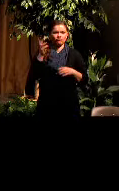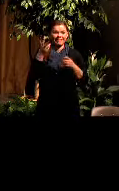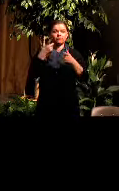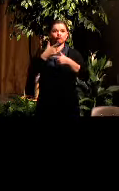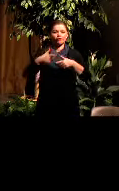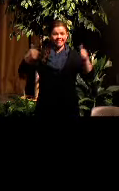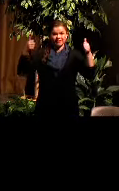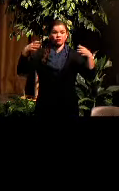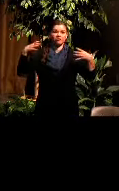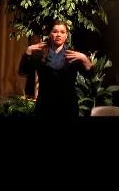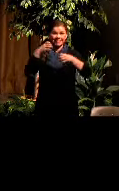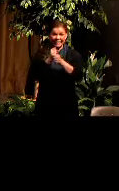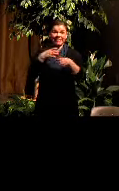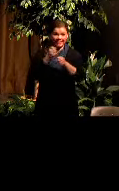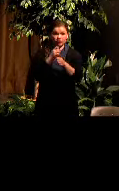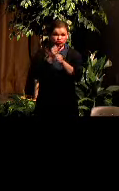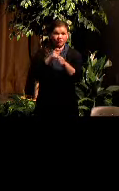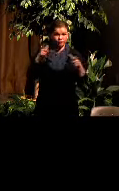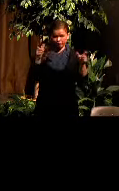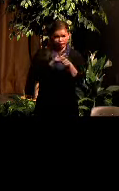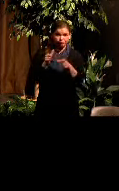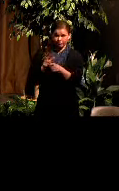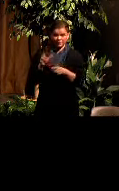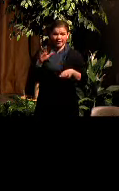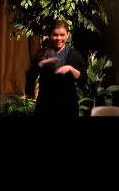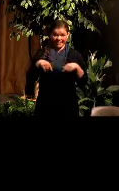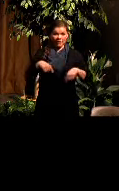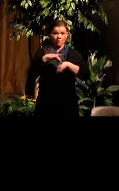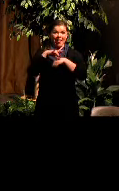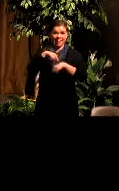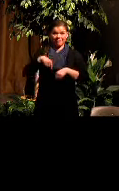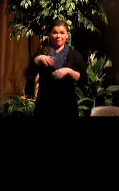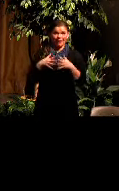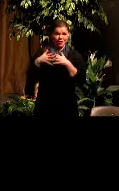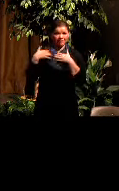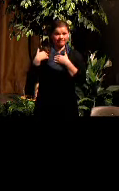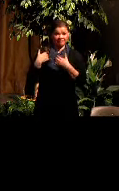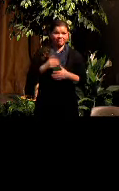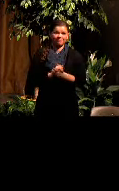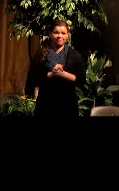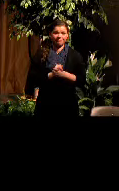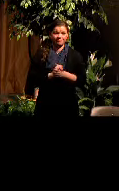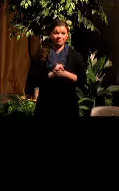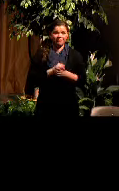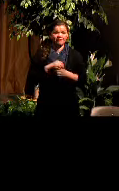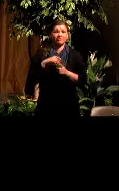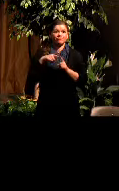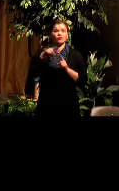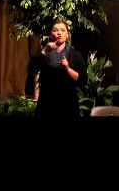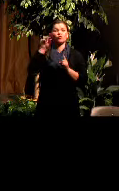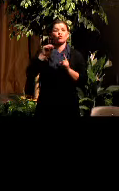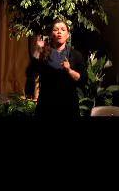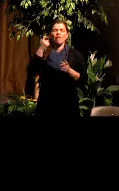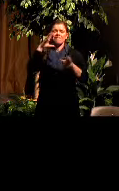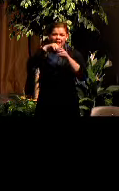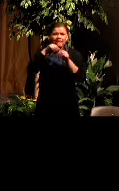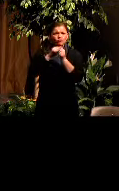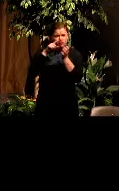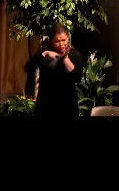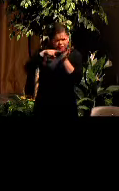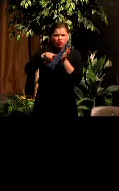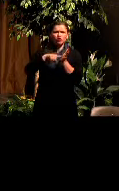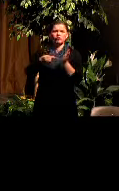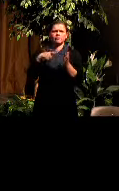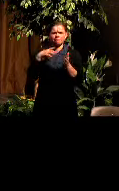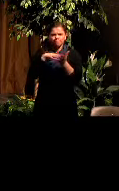always been, as part of its mission, research, and now and for the last 40 years has been actively involved in